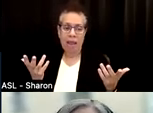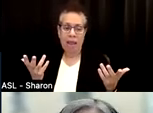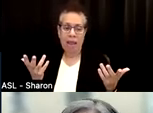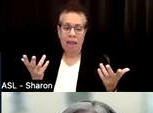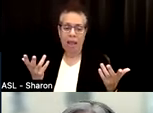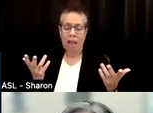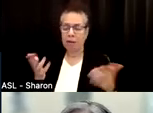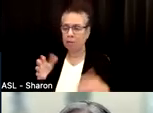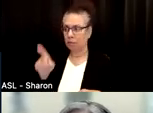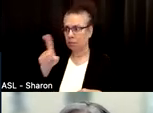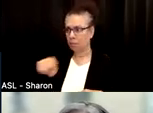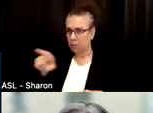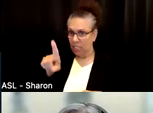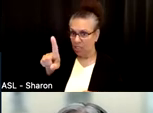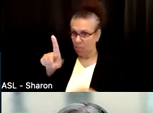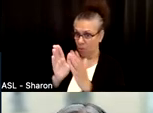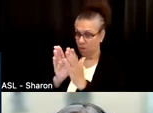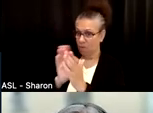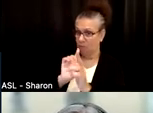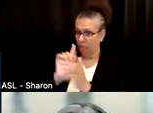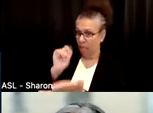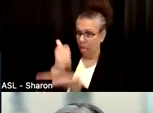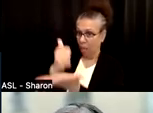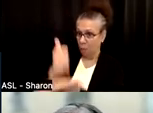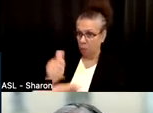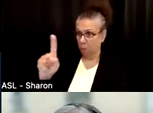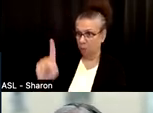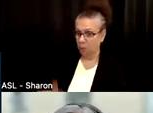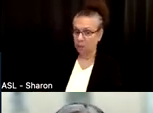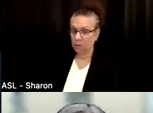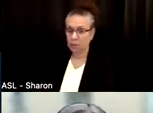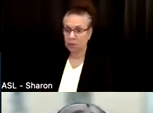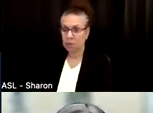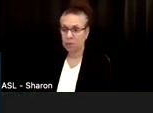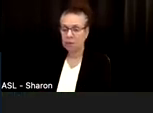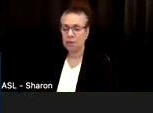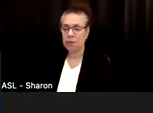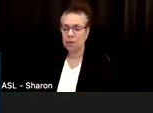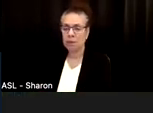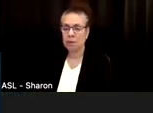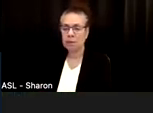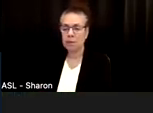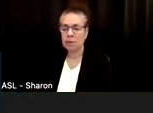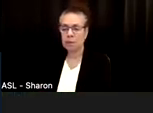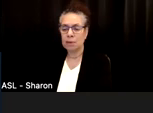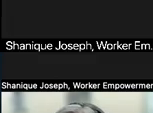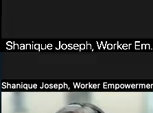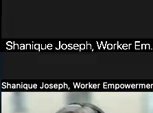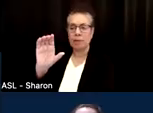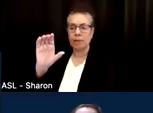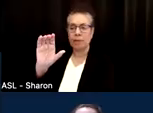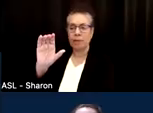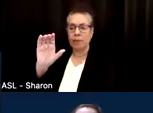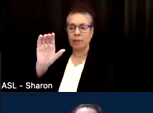don't know if folks are able to answer that question. I'm not sure that's a... Yeah, I think this would, at least for us at